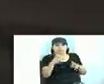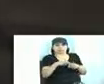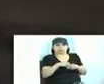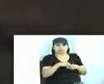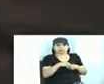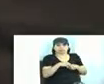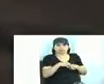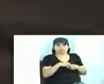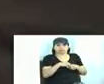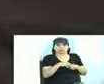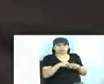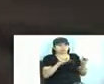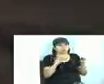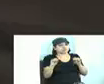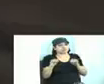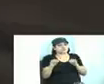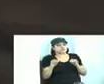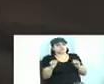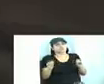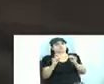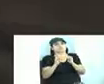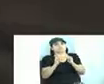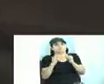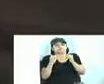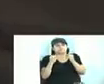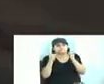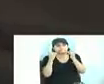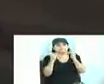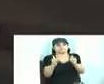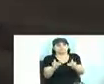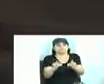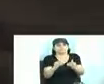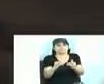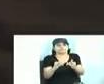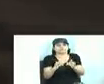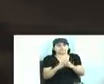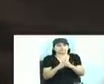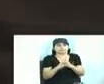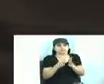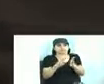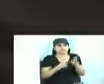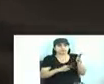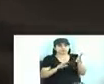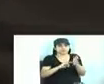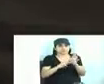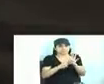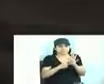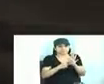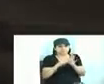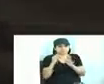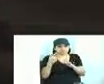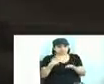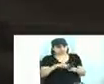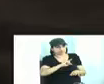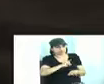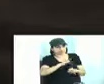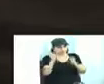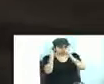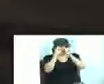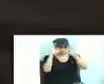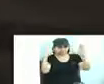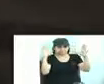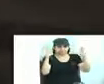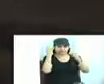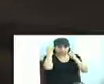further. Let's move a little further forward. What would it mean if we imagined, if you look around the sanctuary, if